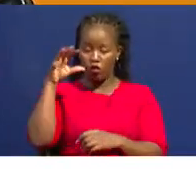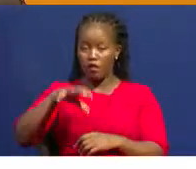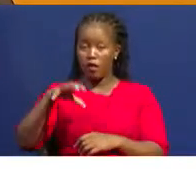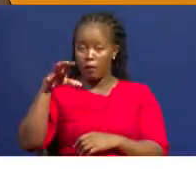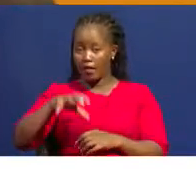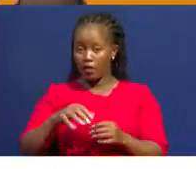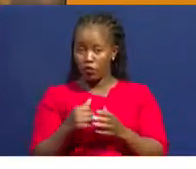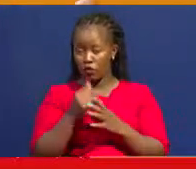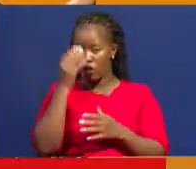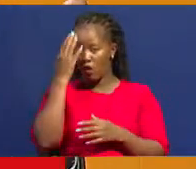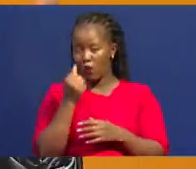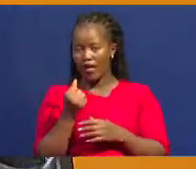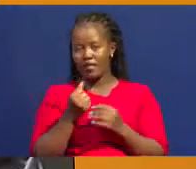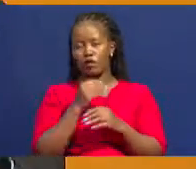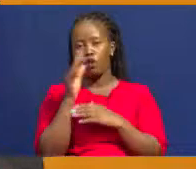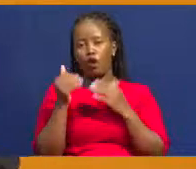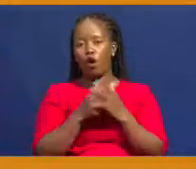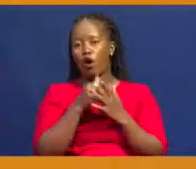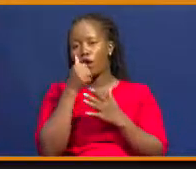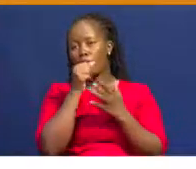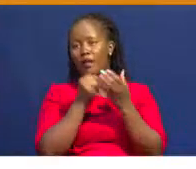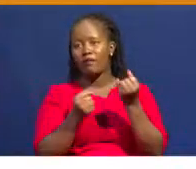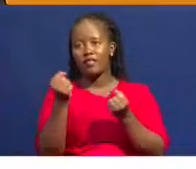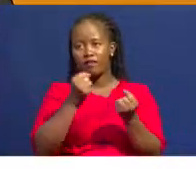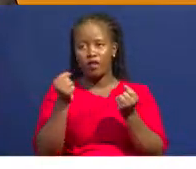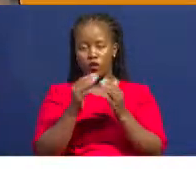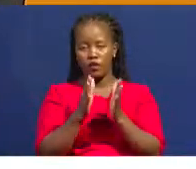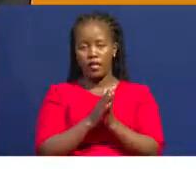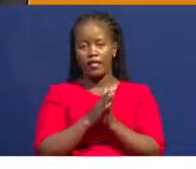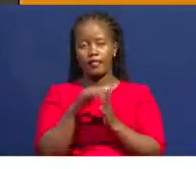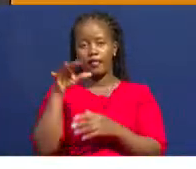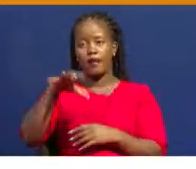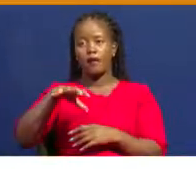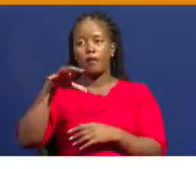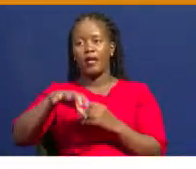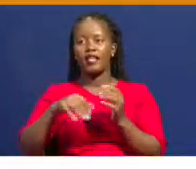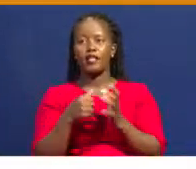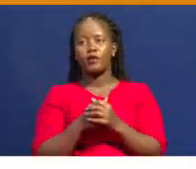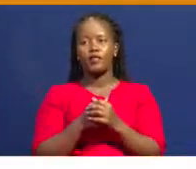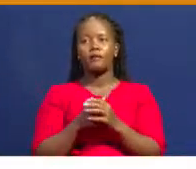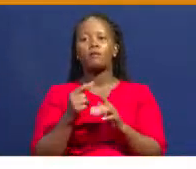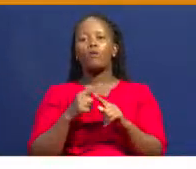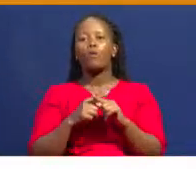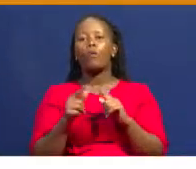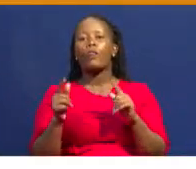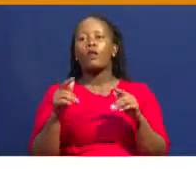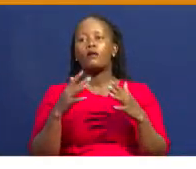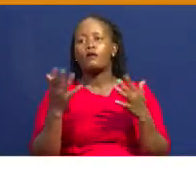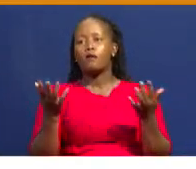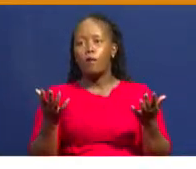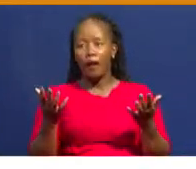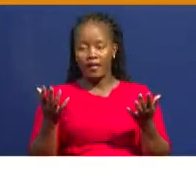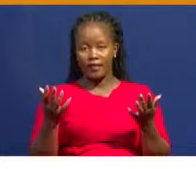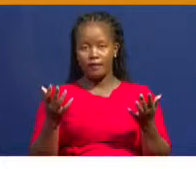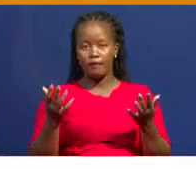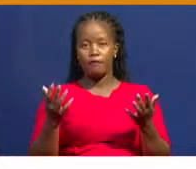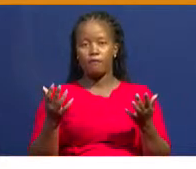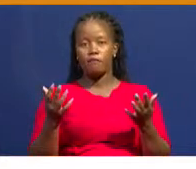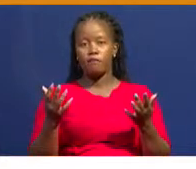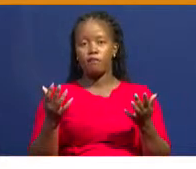of PSVs and commercial. But now let me put something clear about something which is saying that,